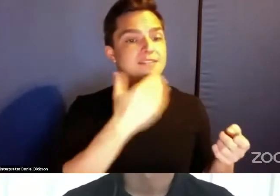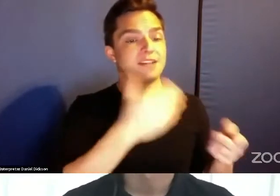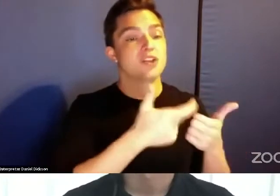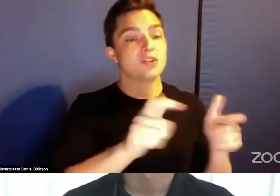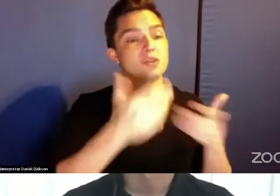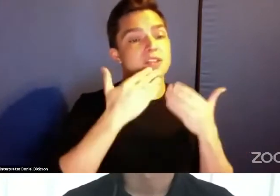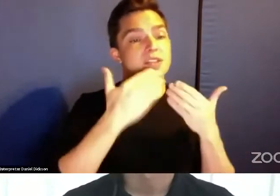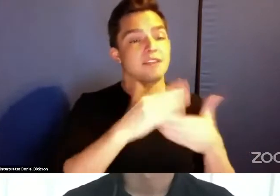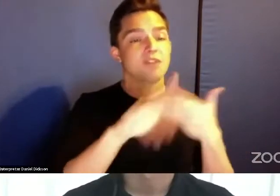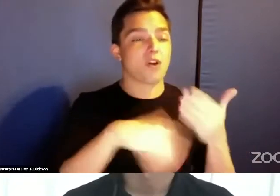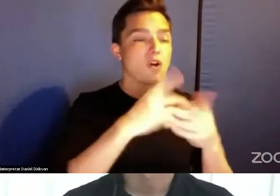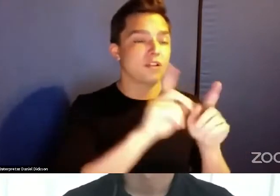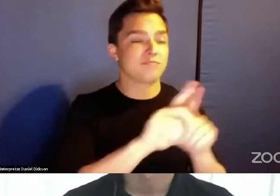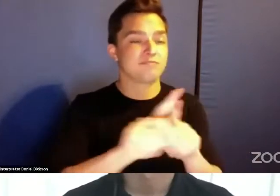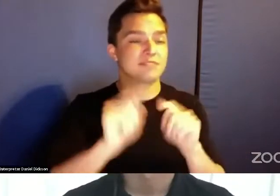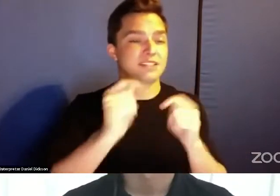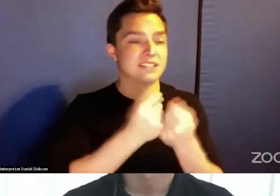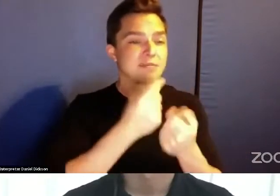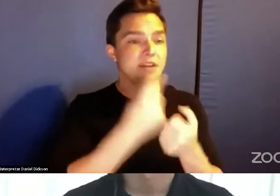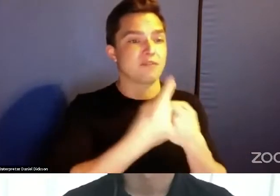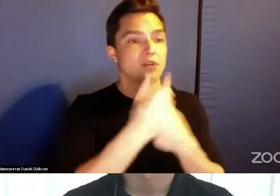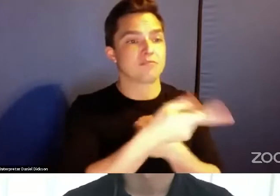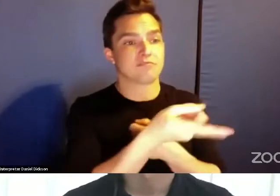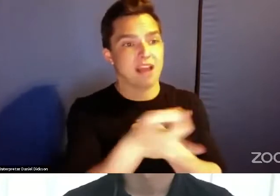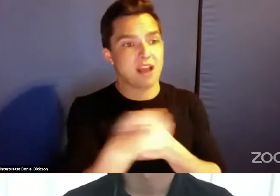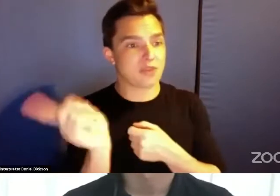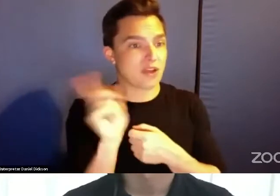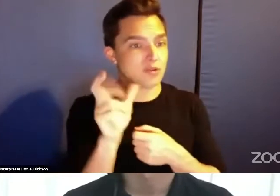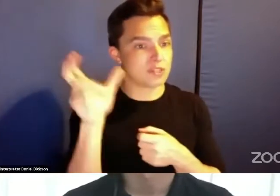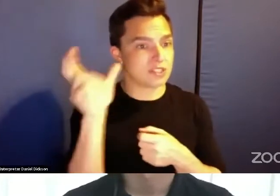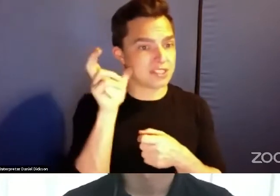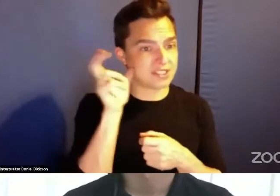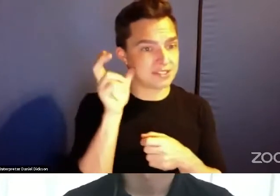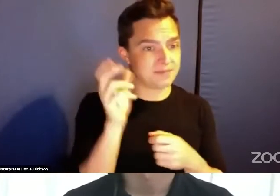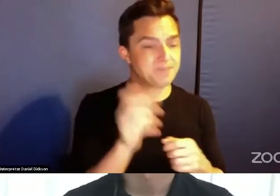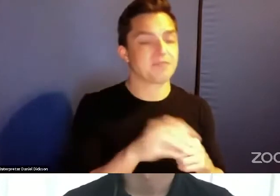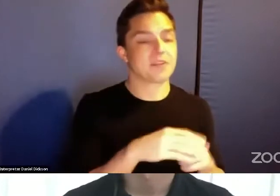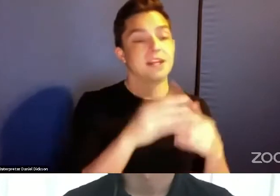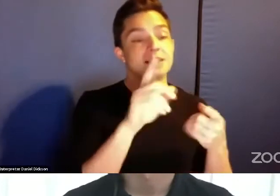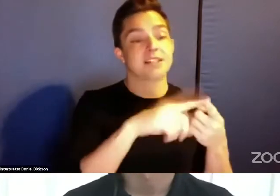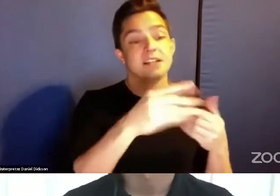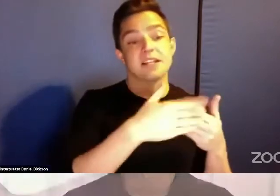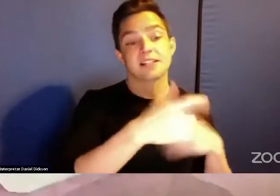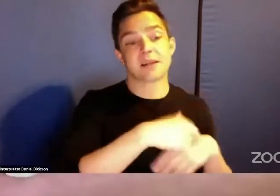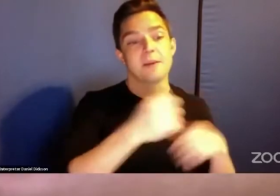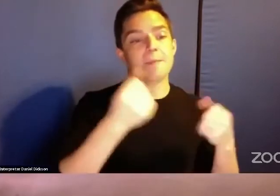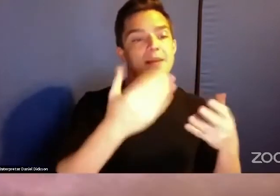there who's tuned in. And until the next time, many thanks for your company. It's goodbye for now.